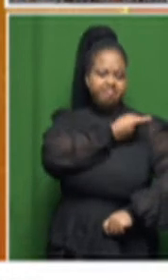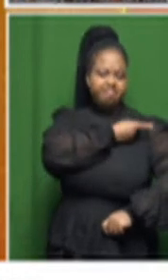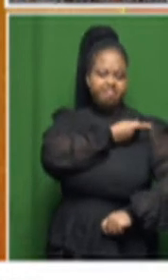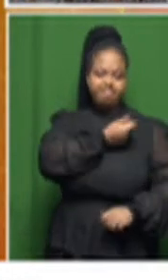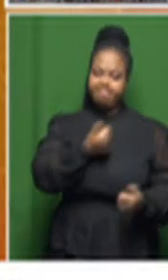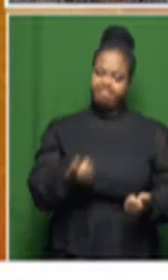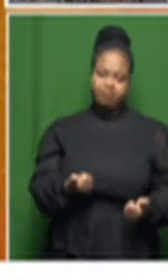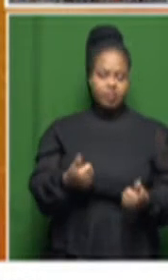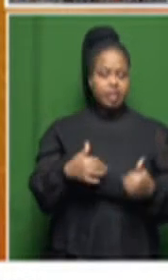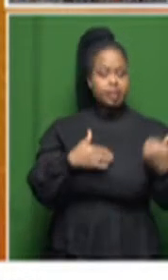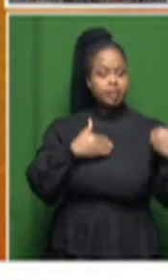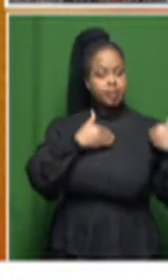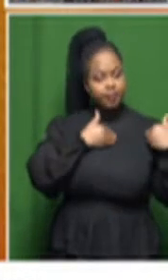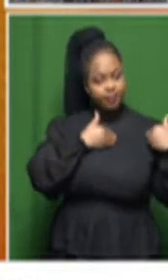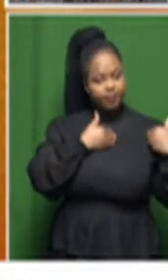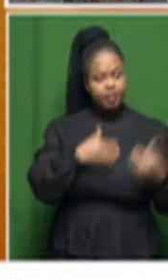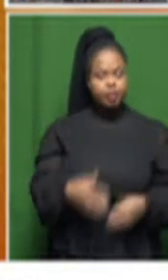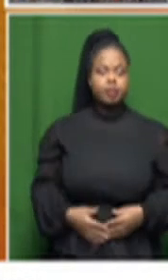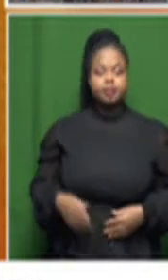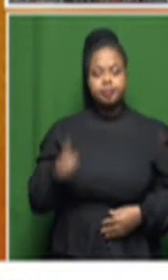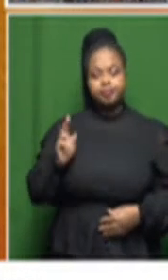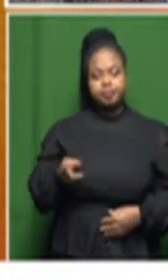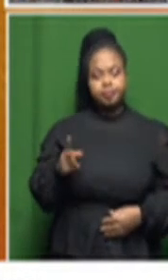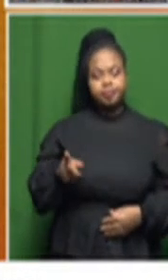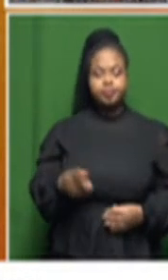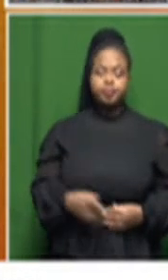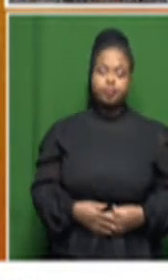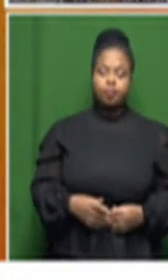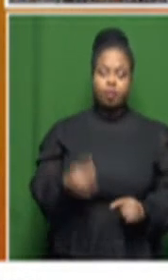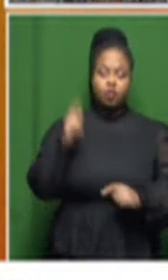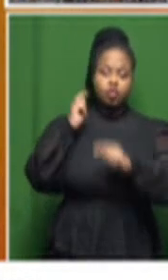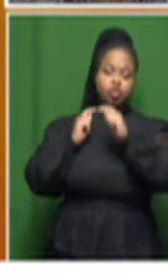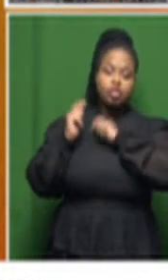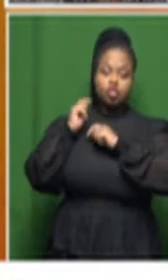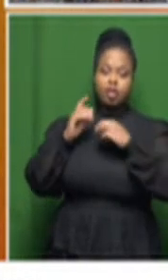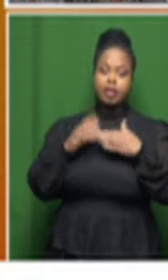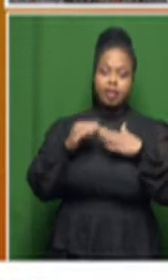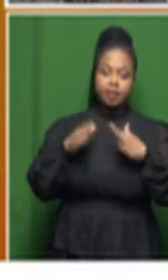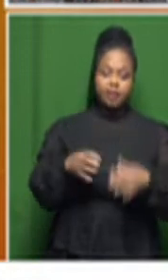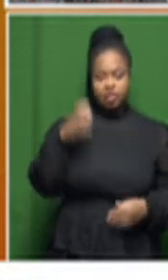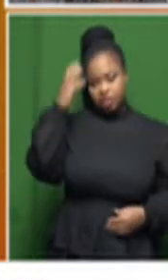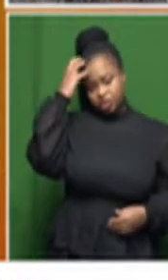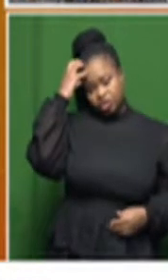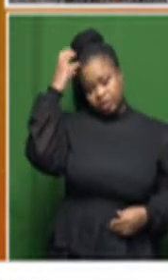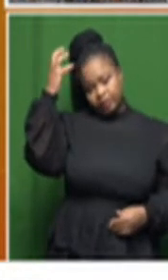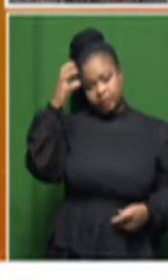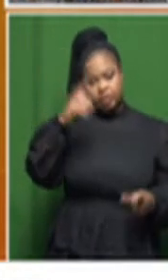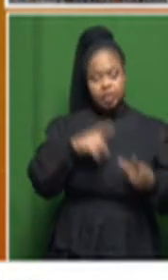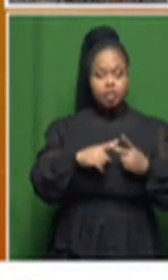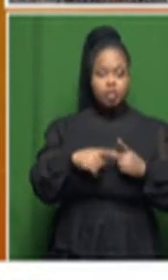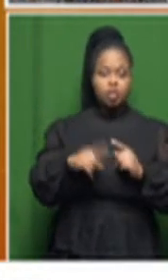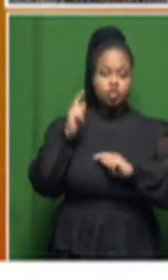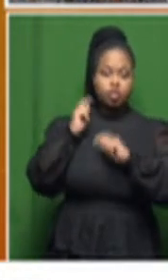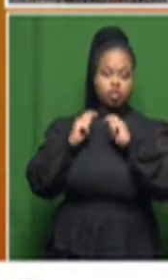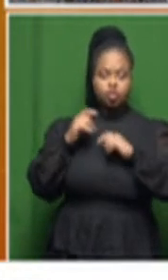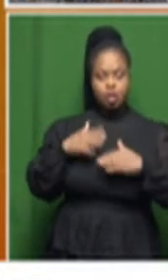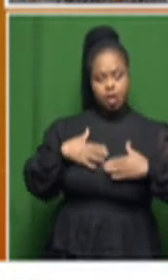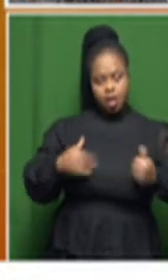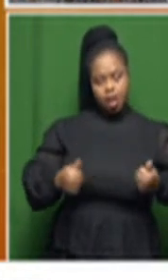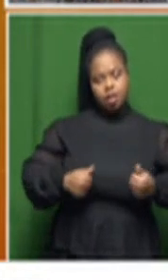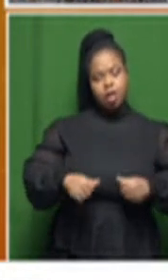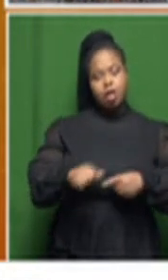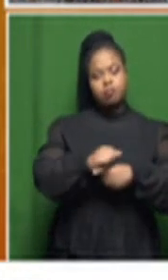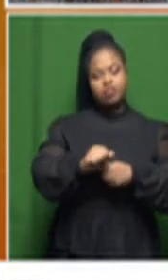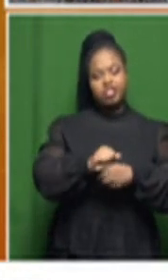vaccination is safe. And we have also gone with traditional leaders, chiefs, traditional health practitioners. So these are